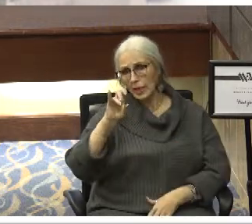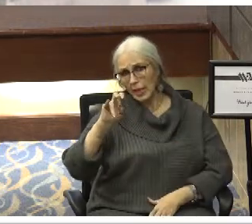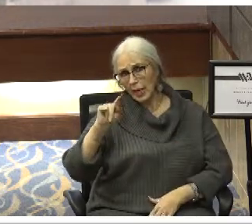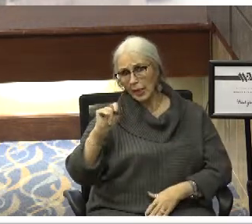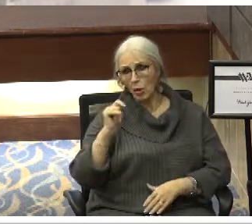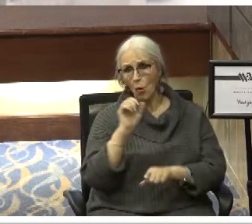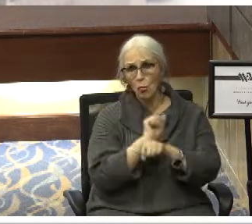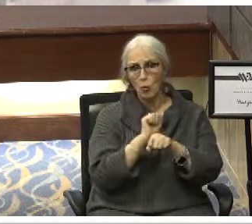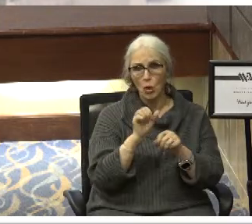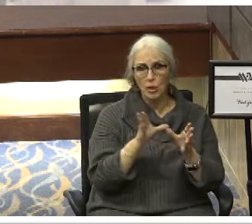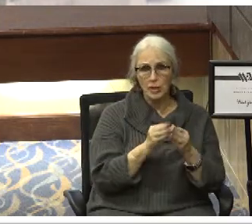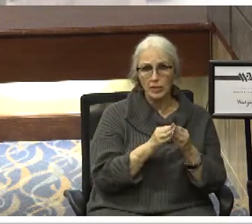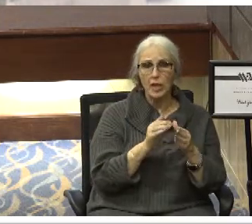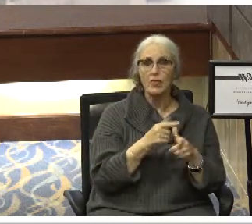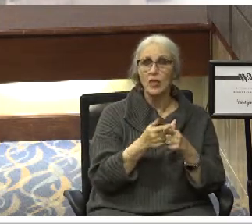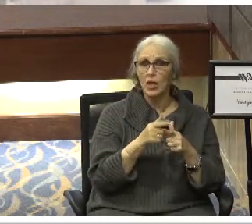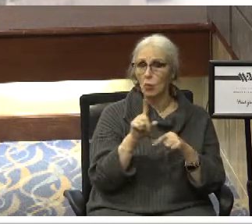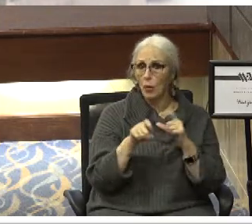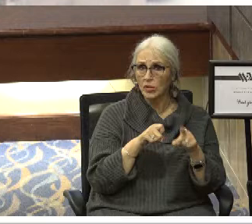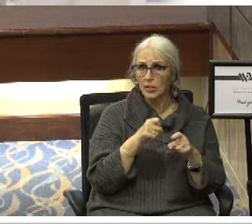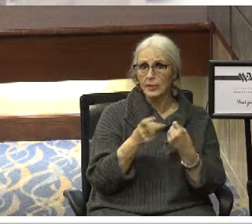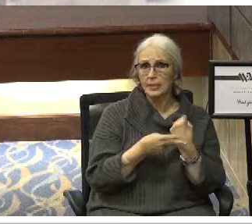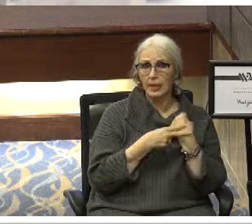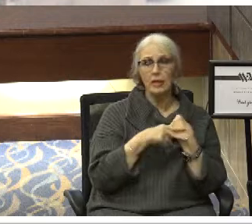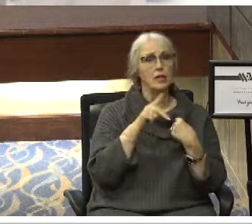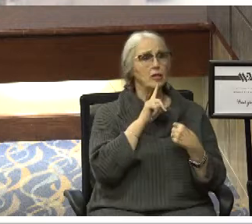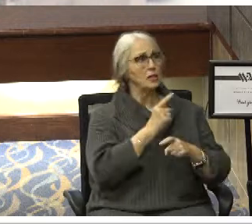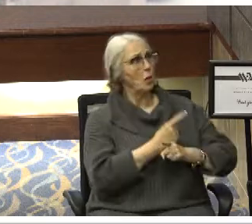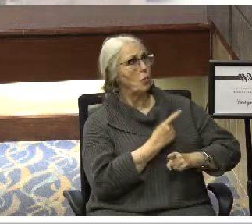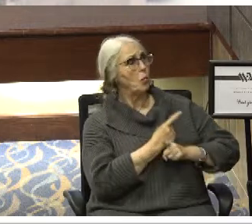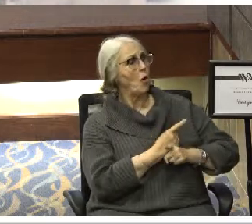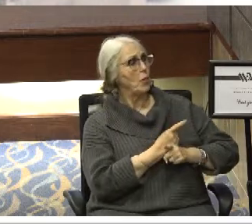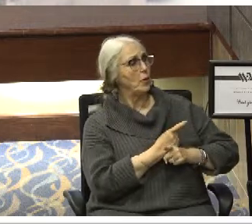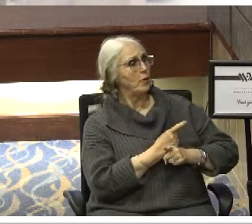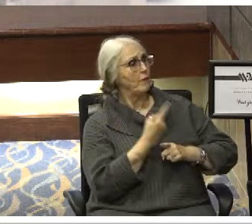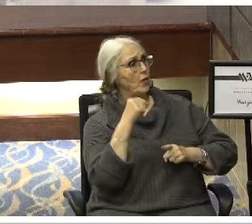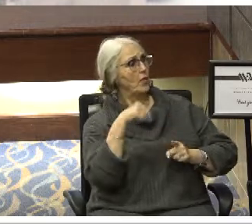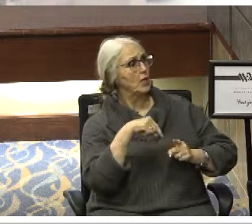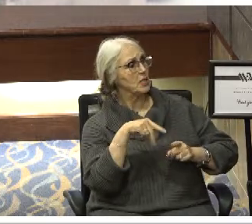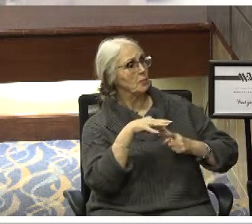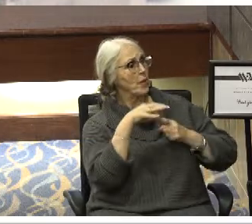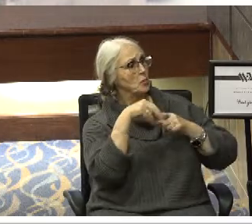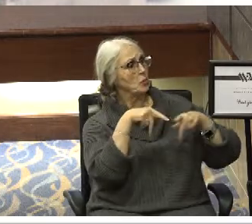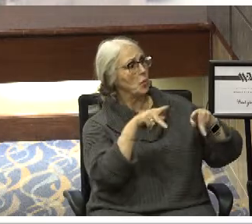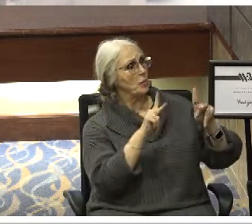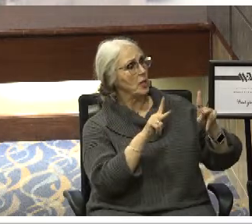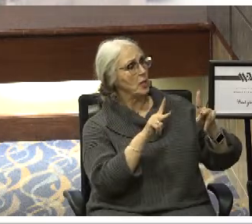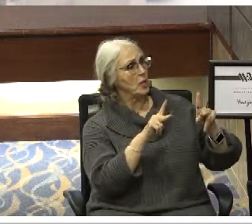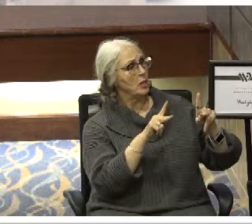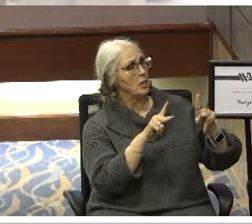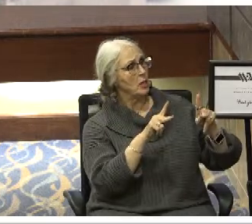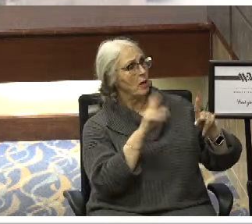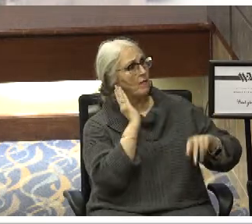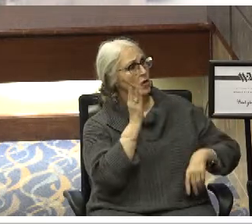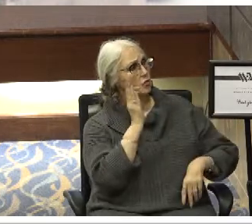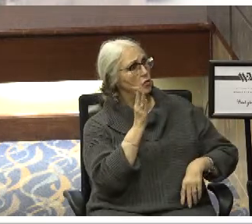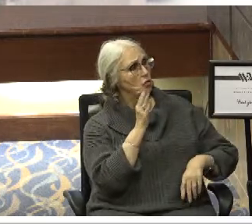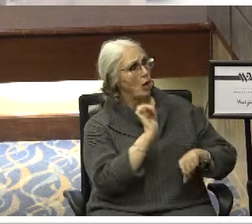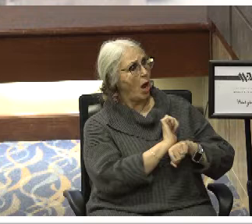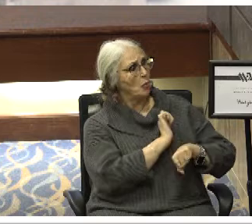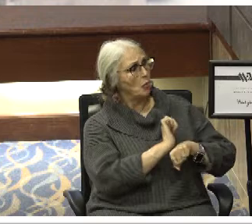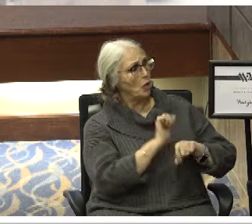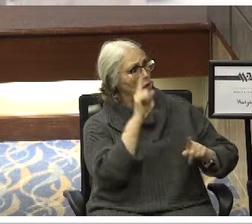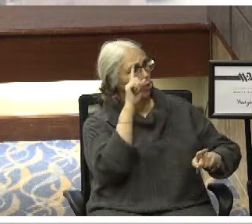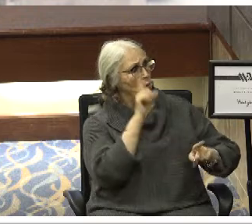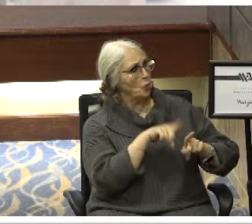any other questions could be saved for the public hearing. Is it appropriate for this purposes of this special permit, or for a future operating